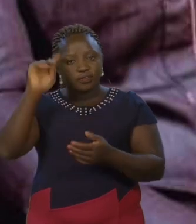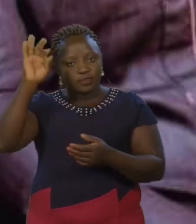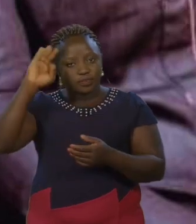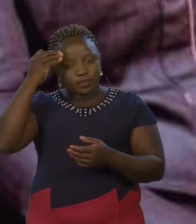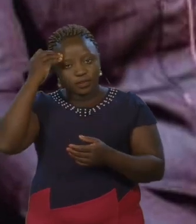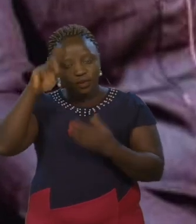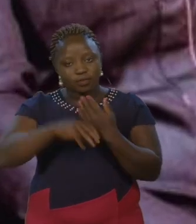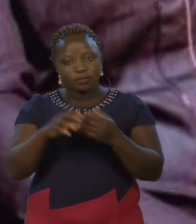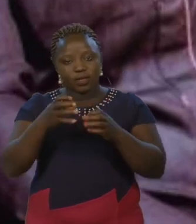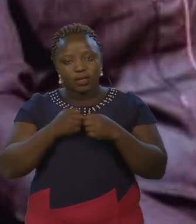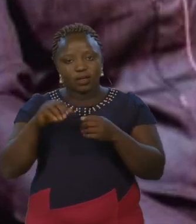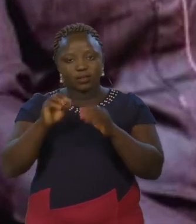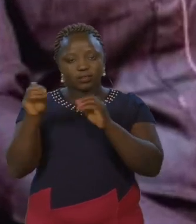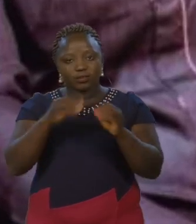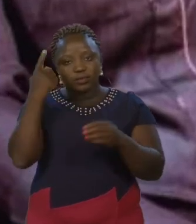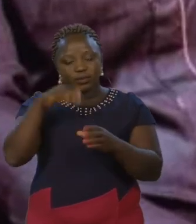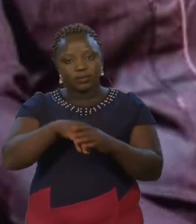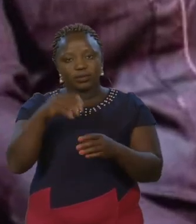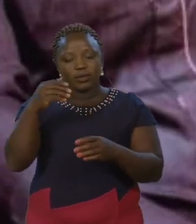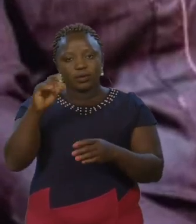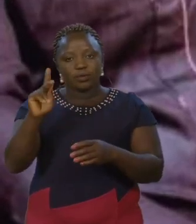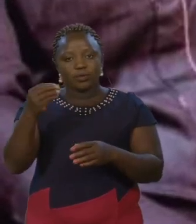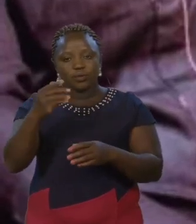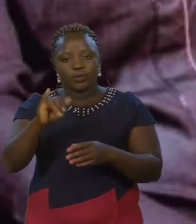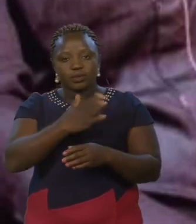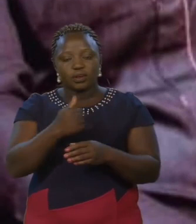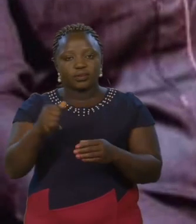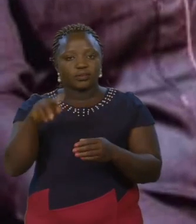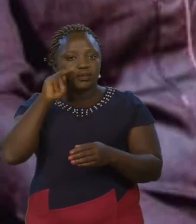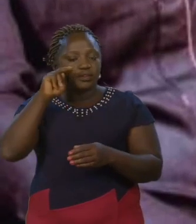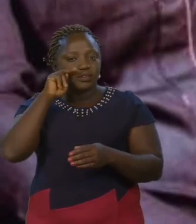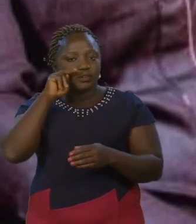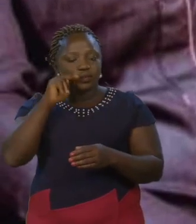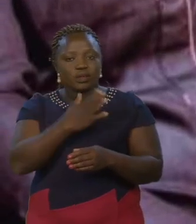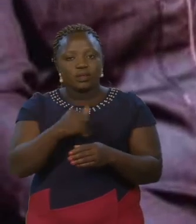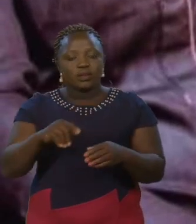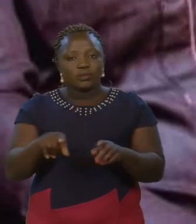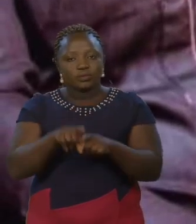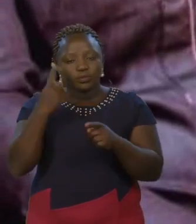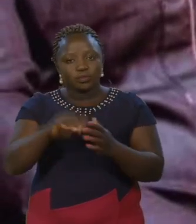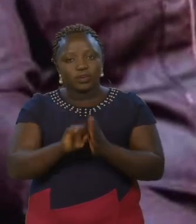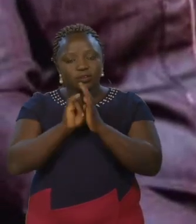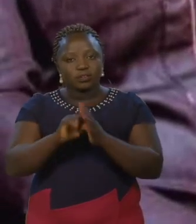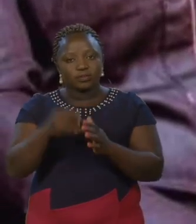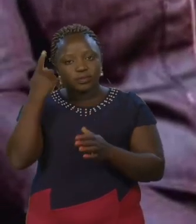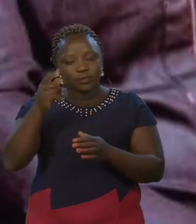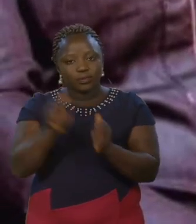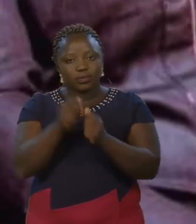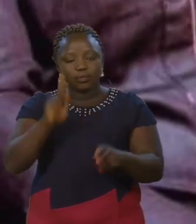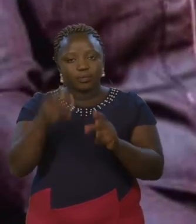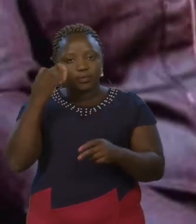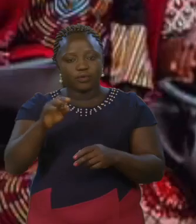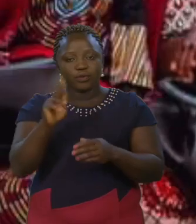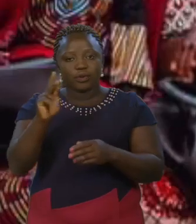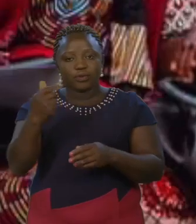that the federal government had put in place for Kogi people and Nigeria at large, and for identifying with the people of